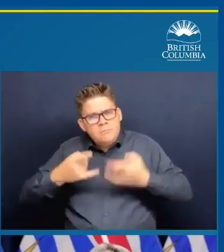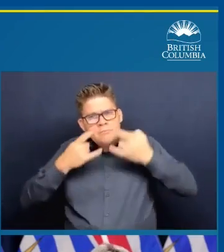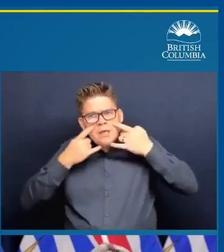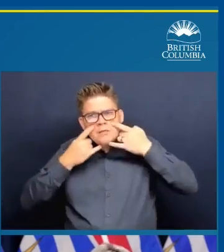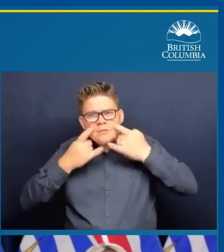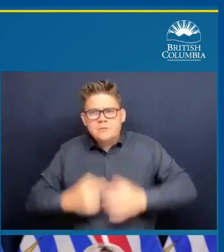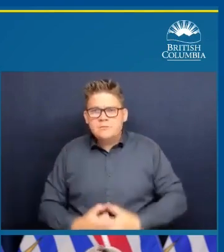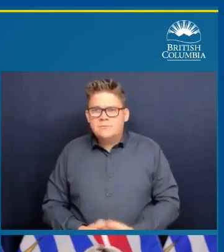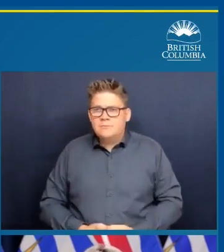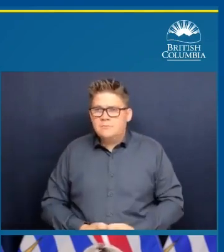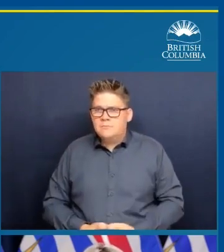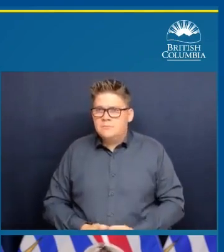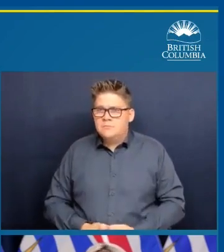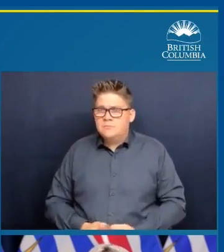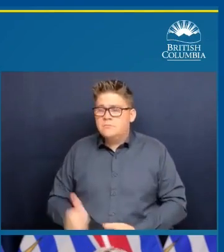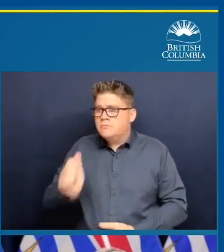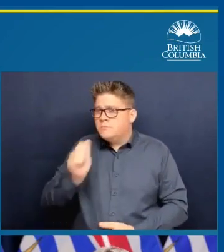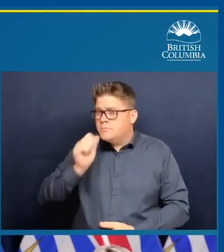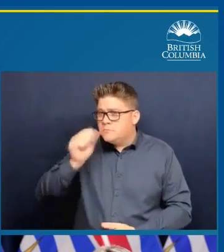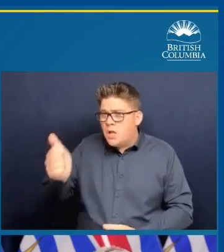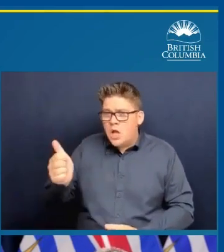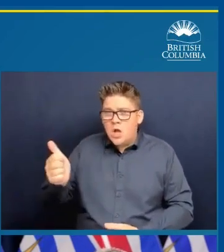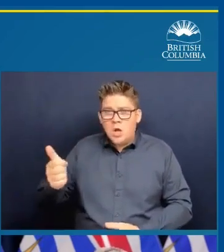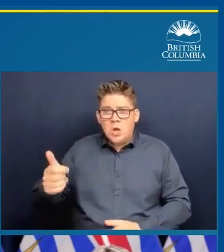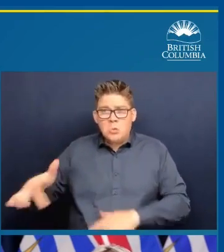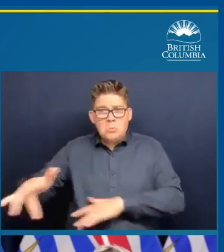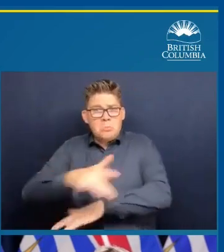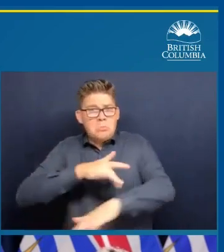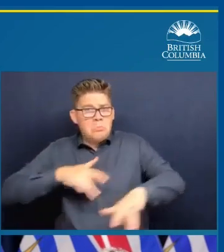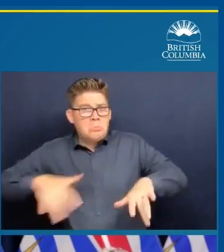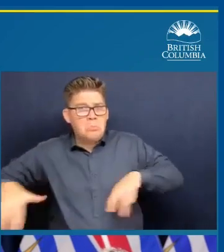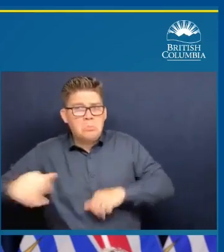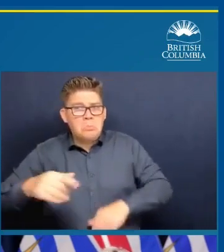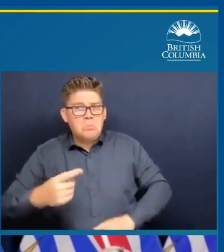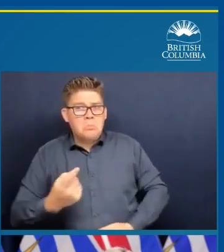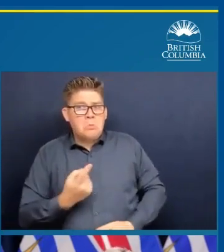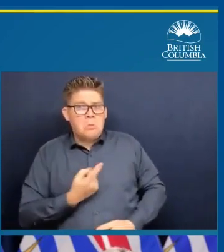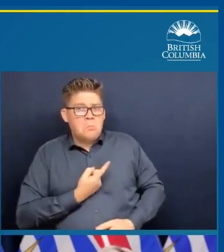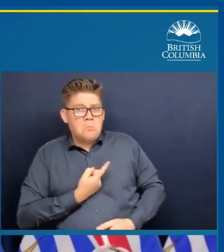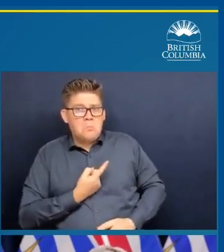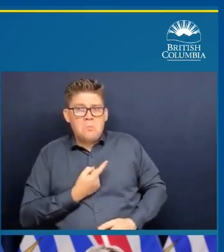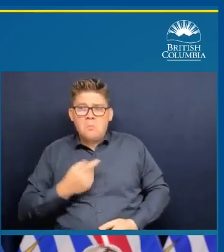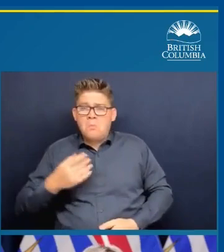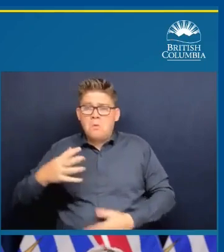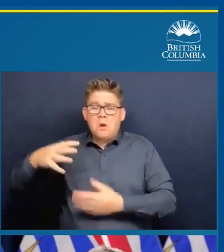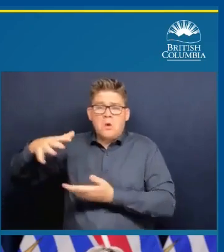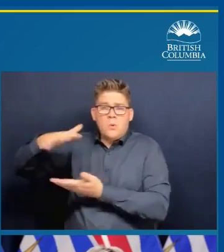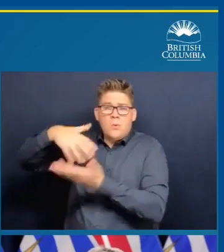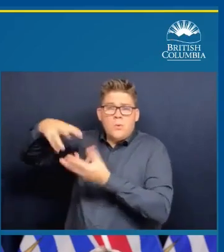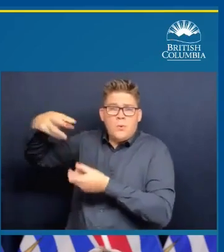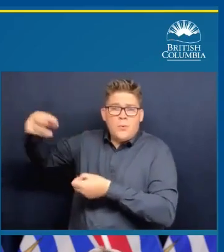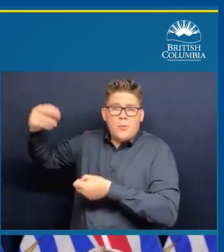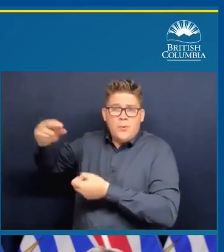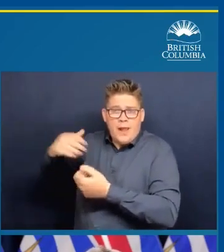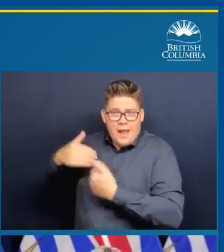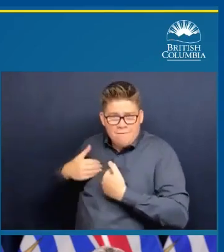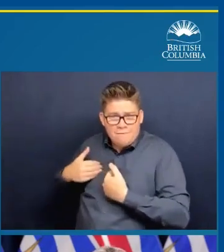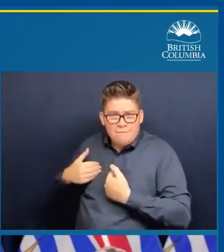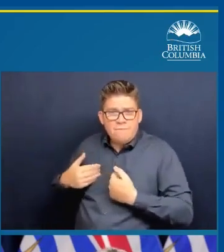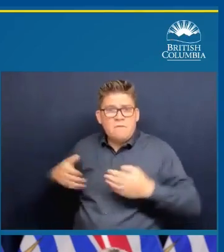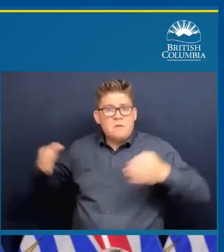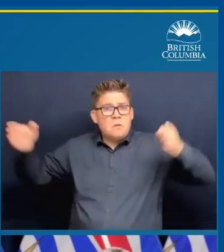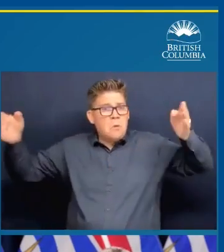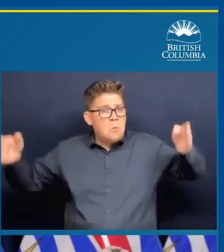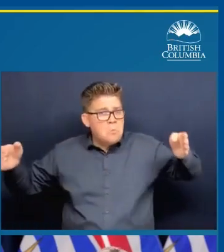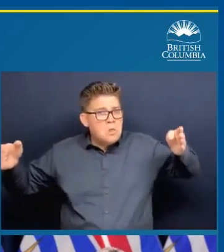may choose not to, and that's okay. I think those are the decisions we have to bring masks in as a tool that we can use when